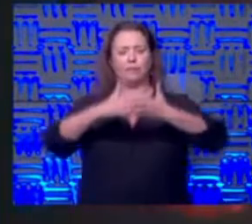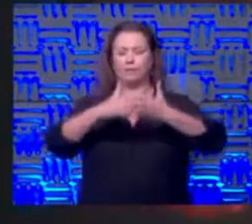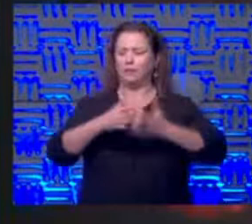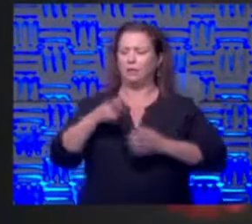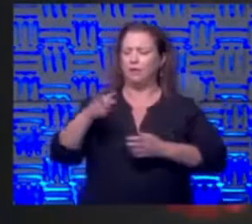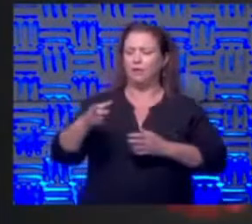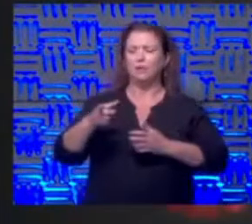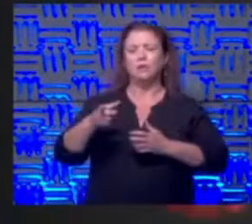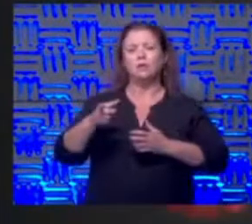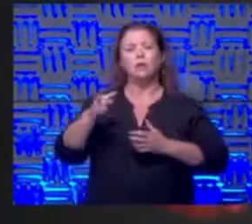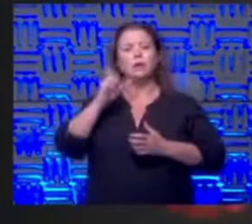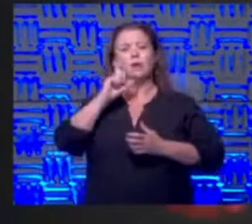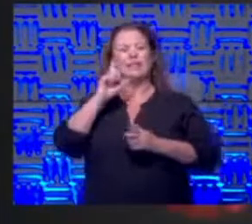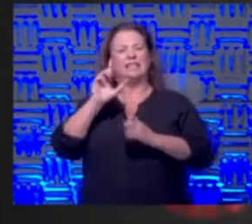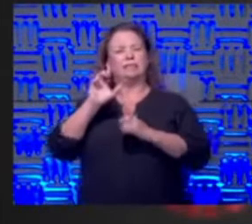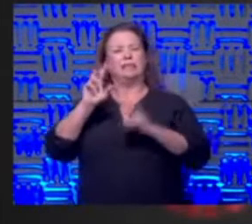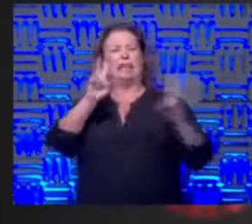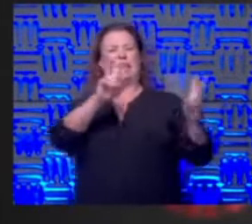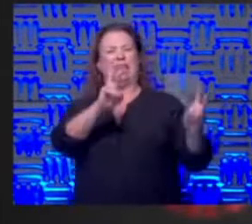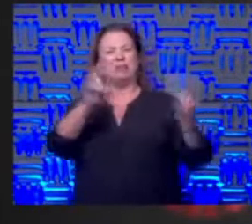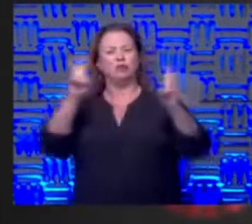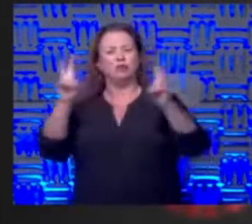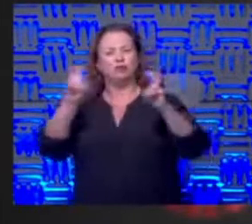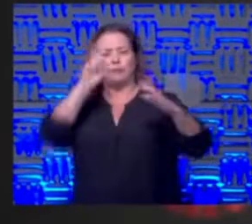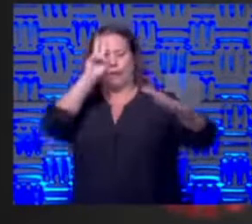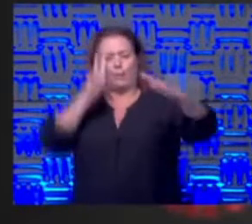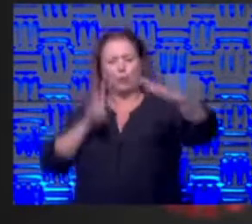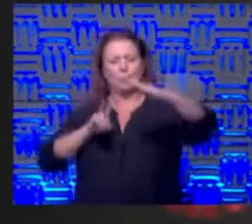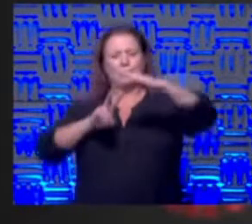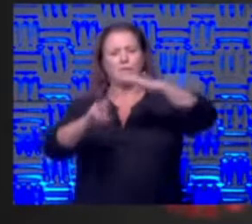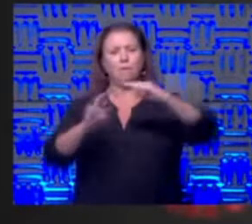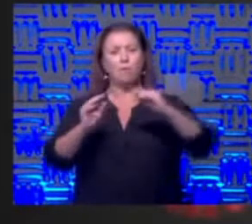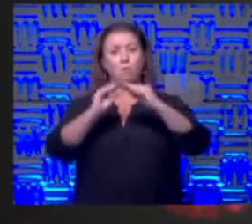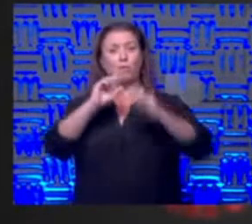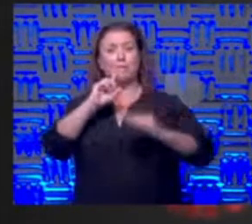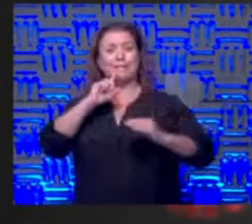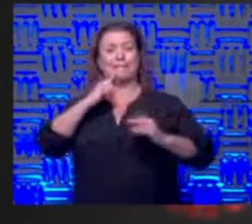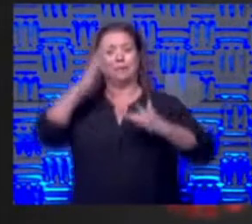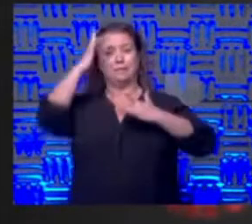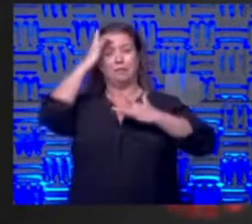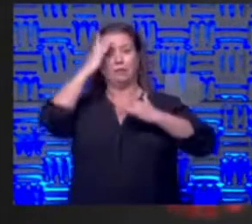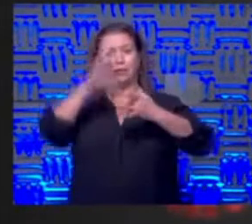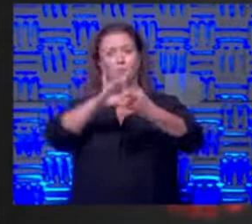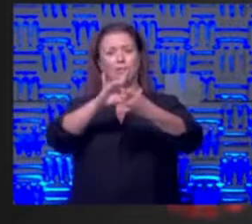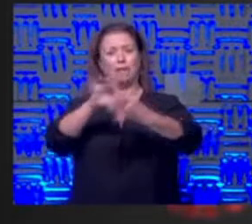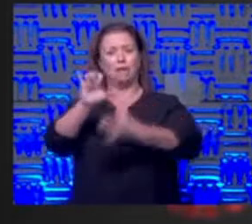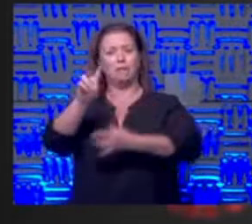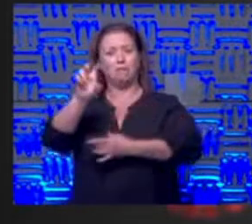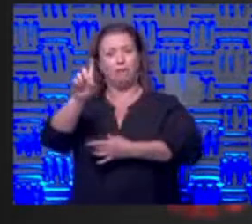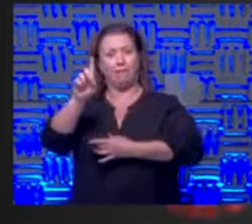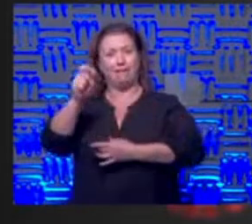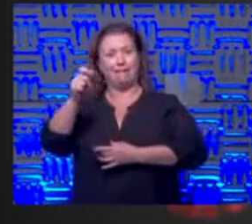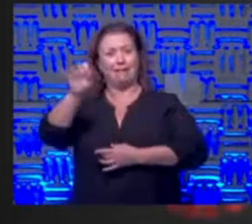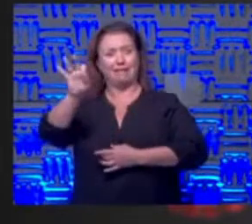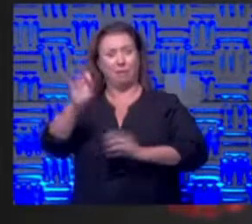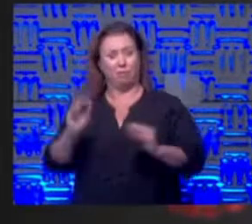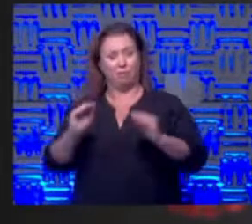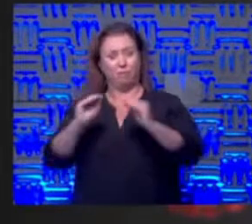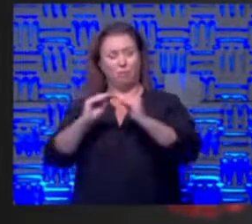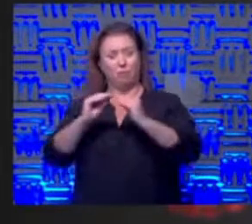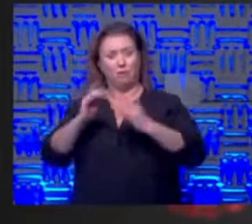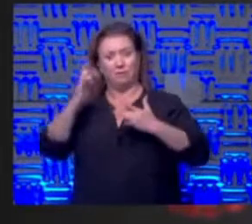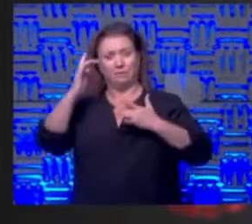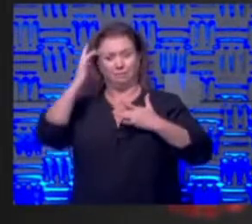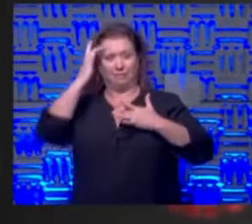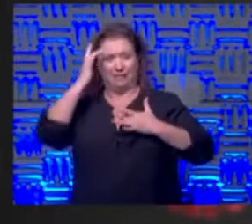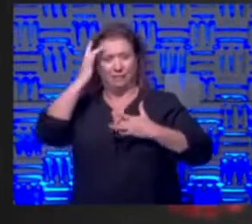what are the underlying conditions that are predictors of more serious illness with COVID-19? Are there? There